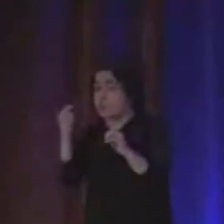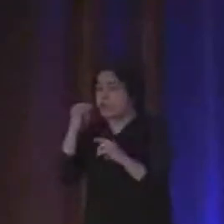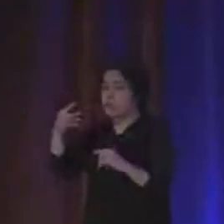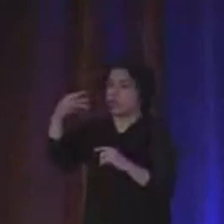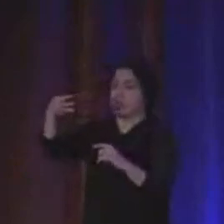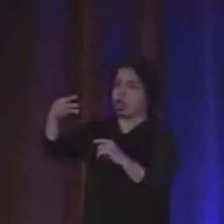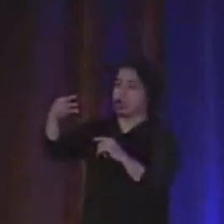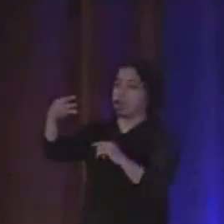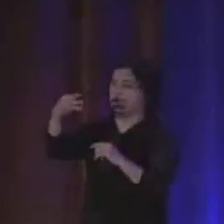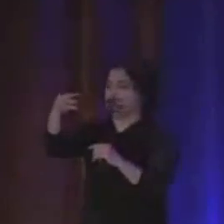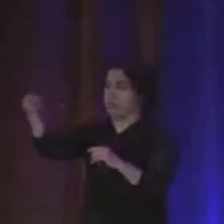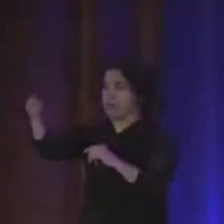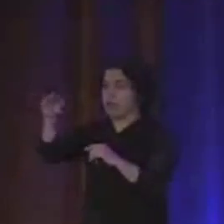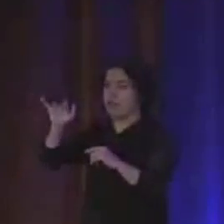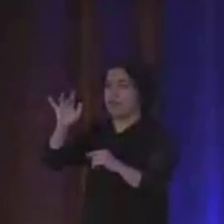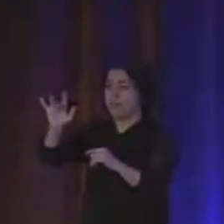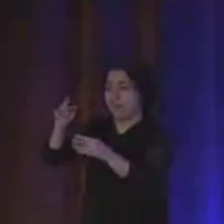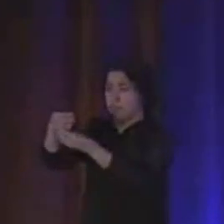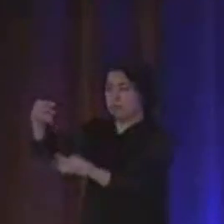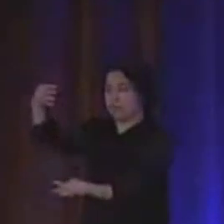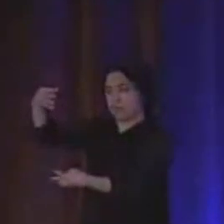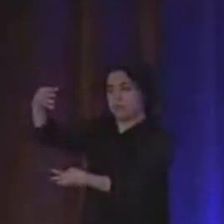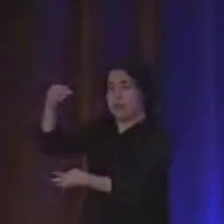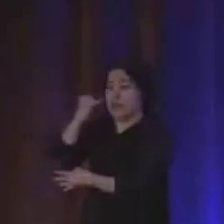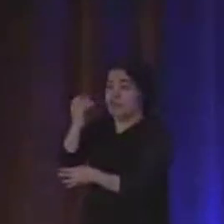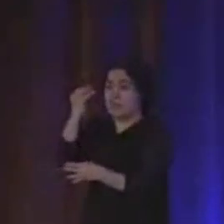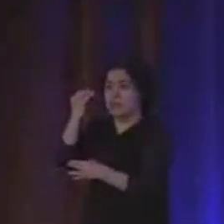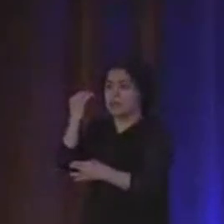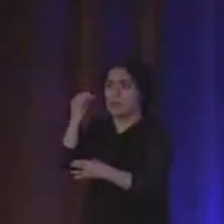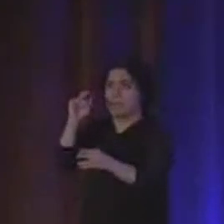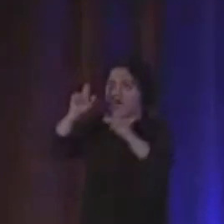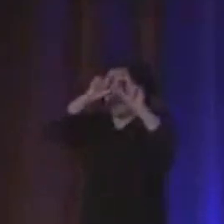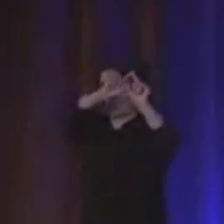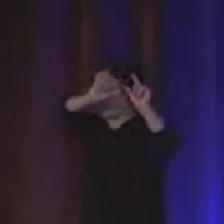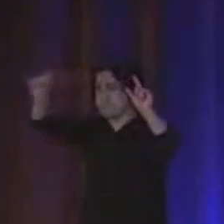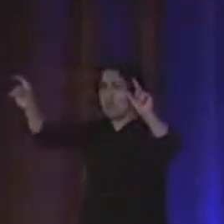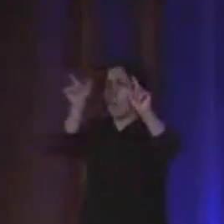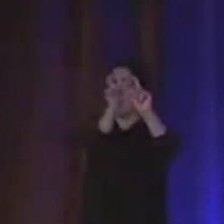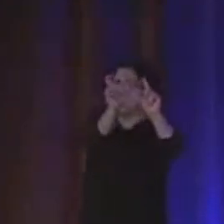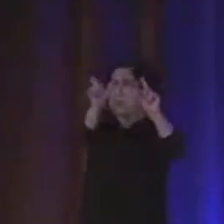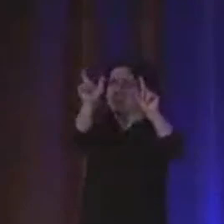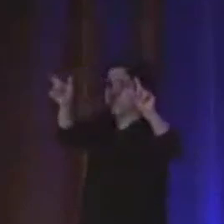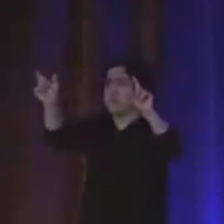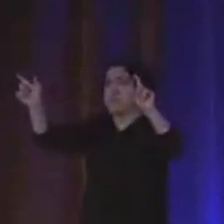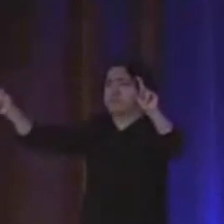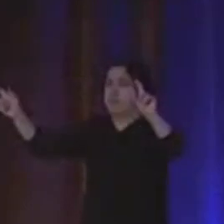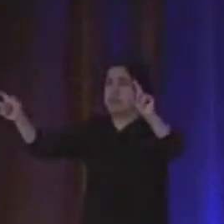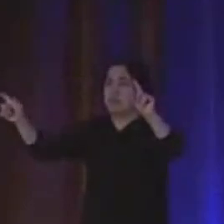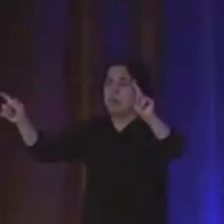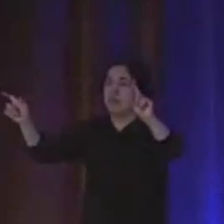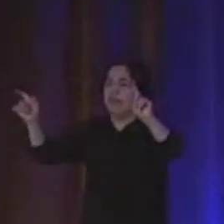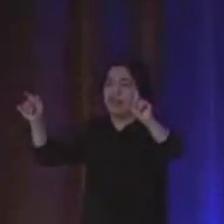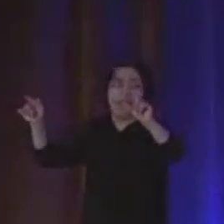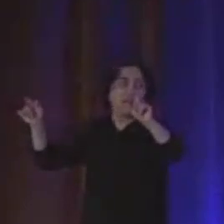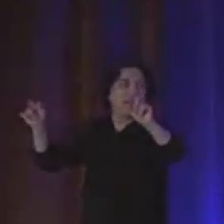hamburger menu, but when you start thinking about those mega menus at the top of a nav that have those flyouts that go to the left.